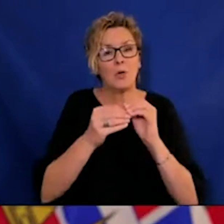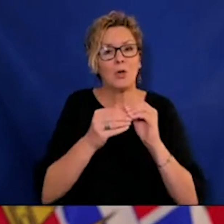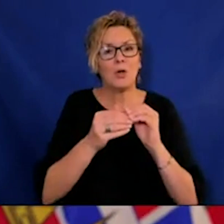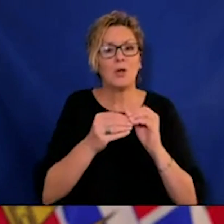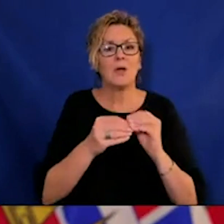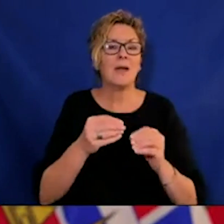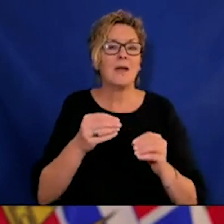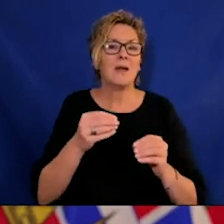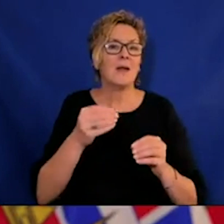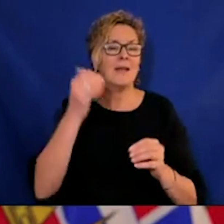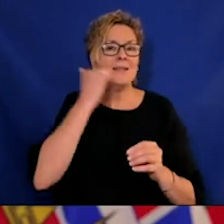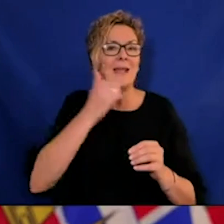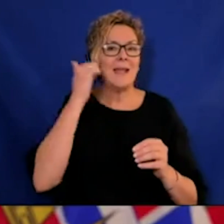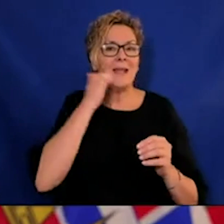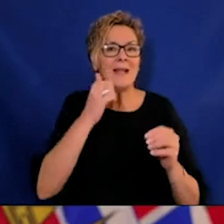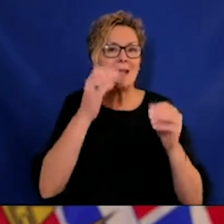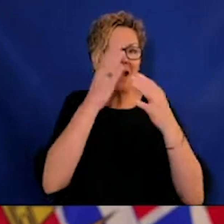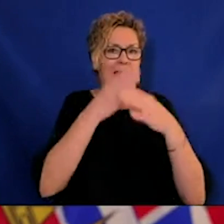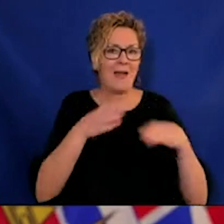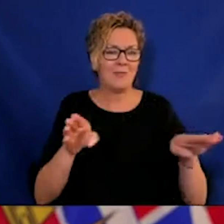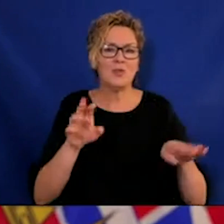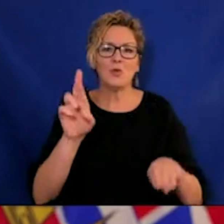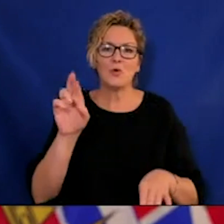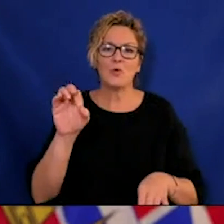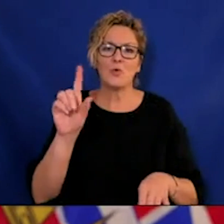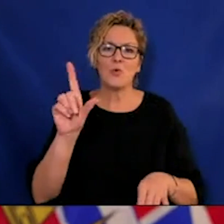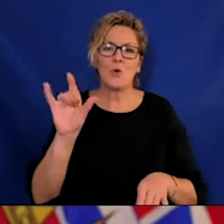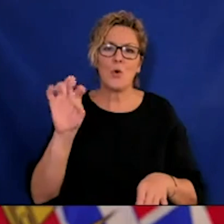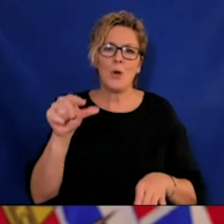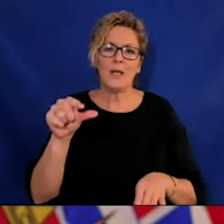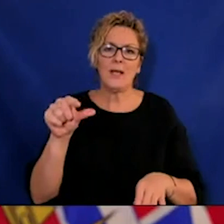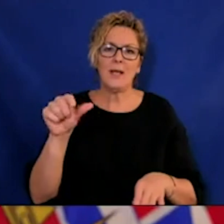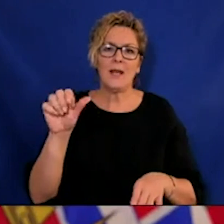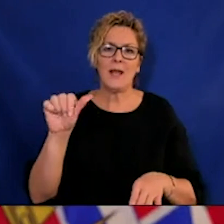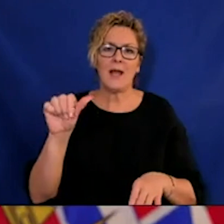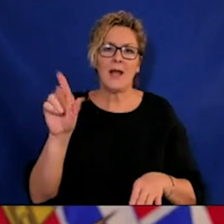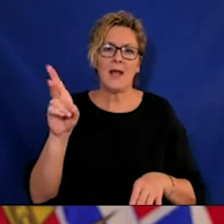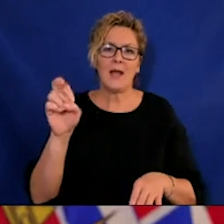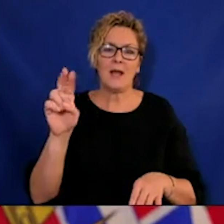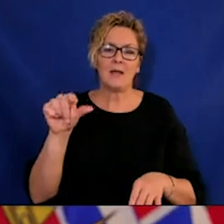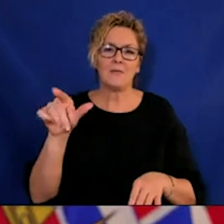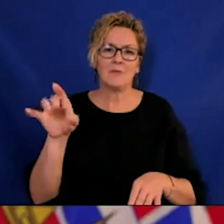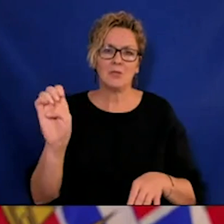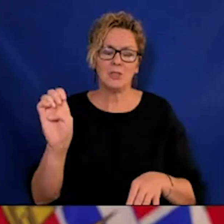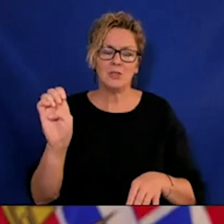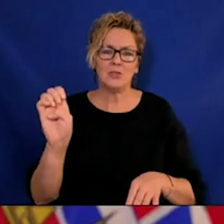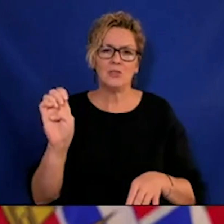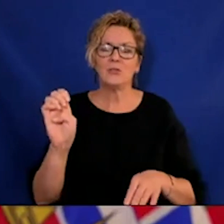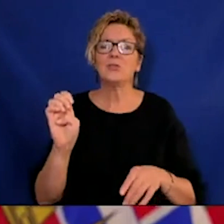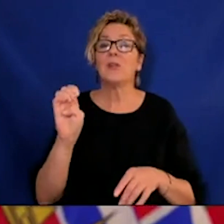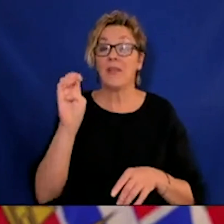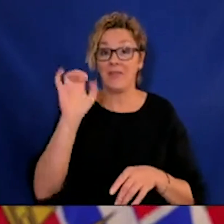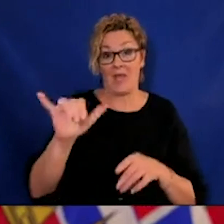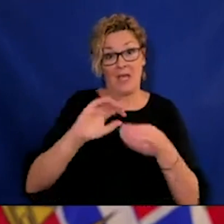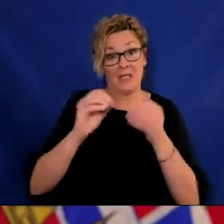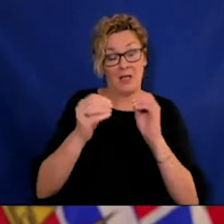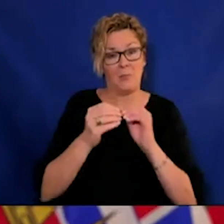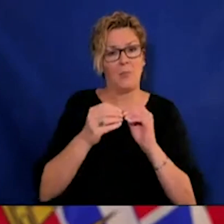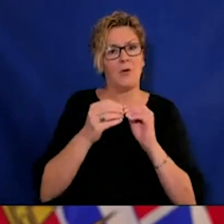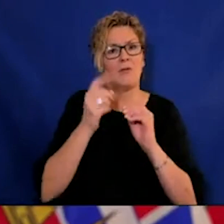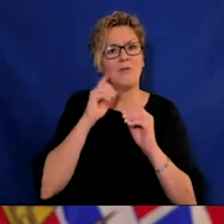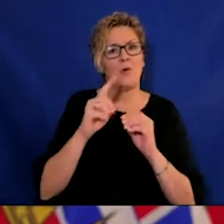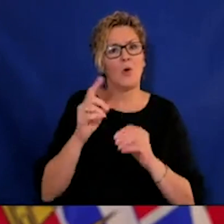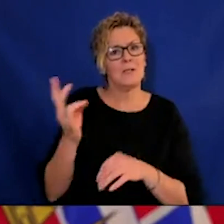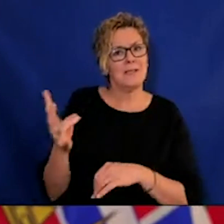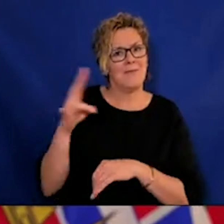rolling average. And that is on the BC CDC dashboard, but we will be talking more about it in the coming weeks as